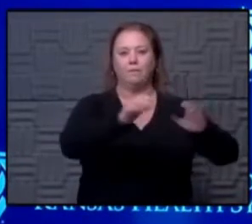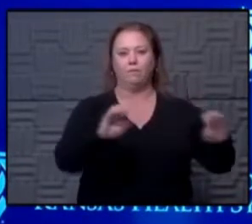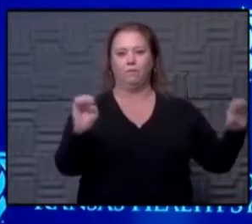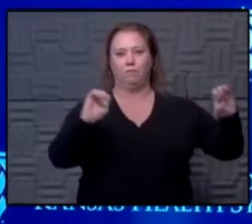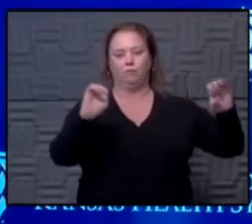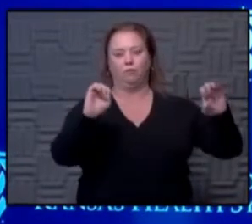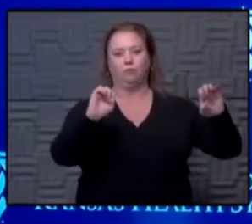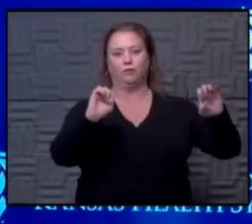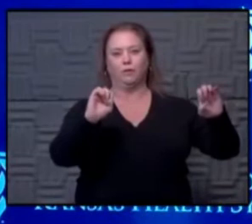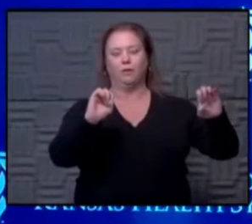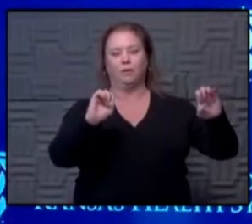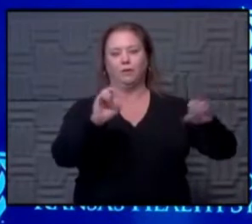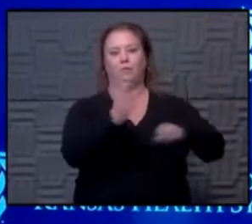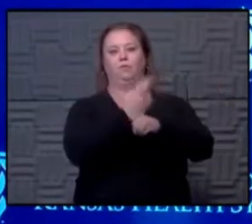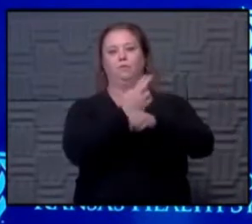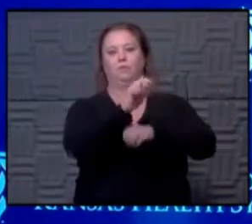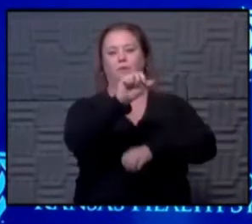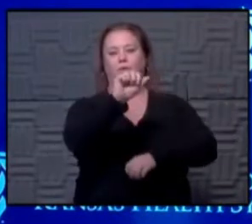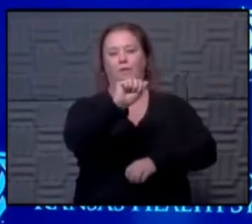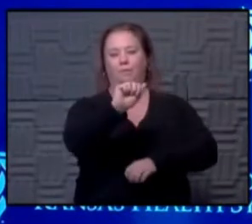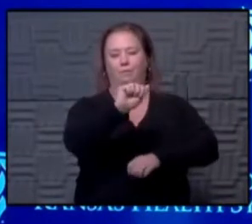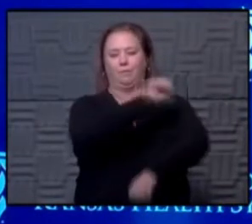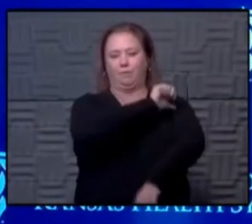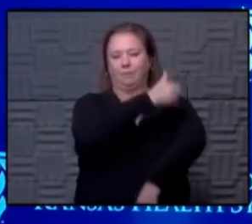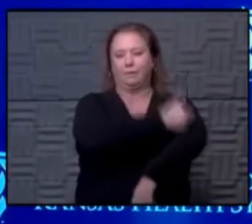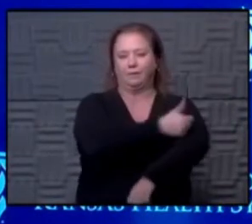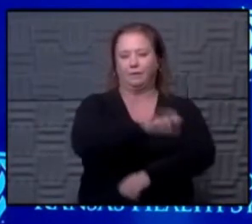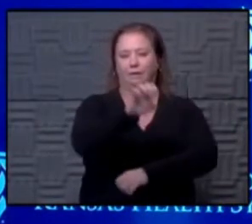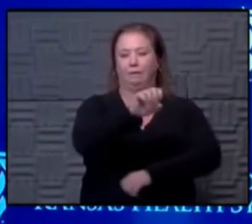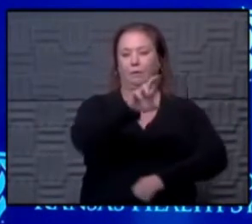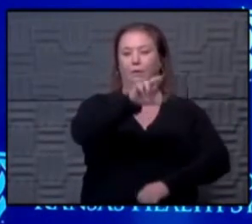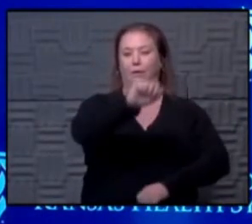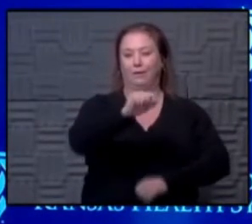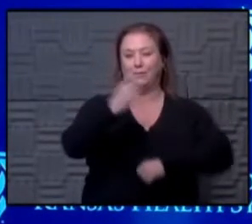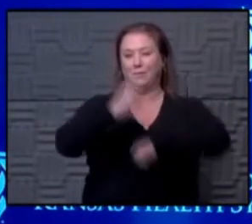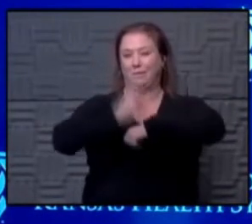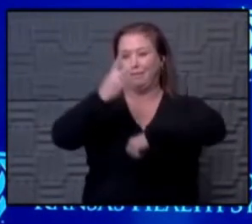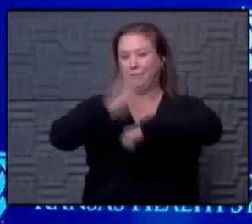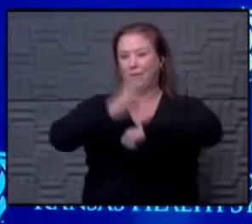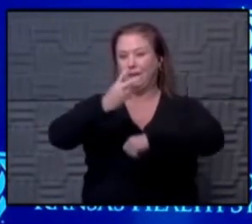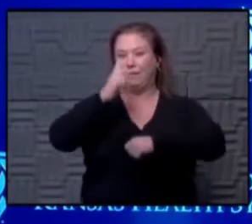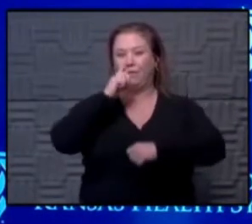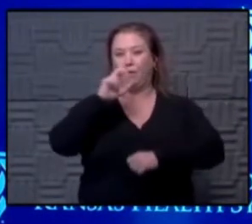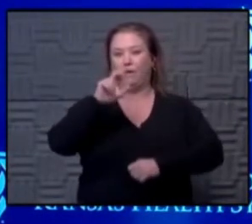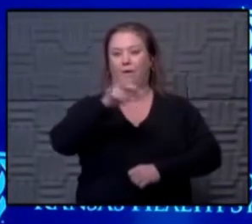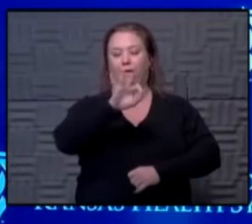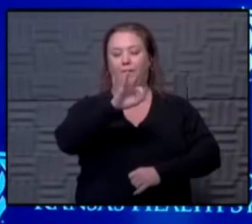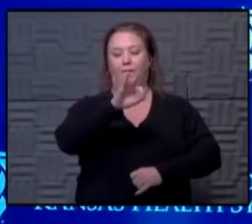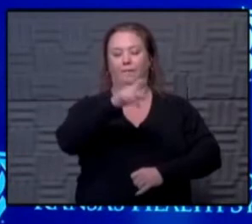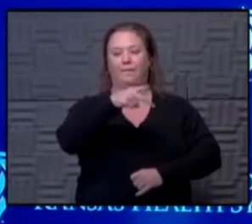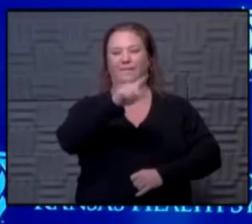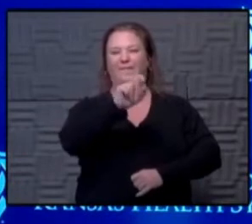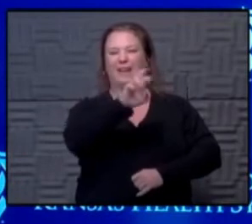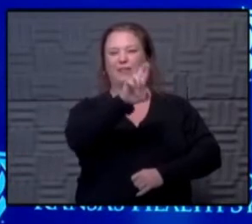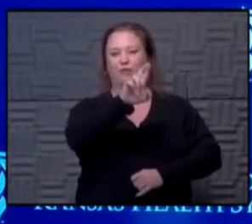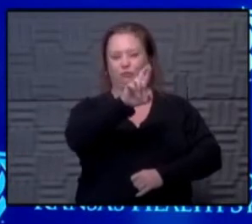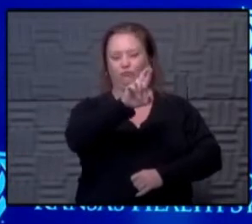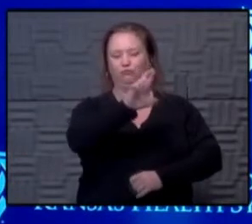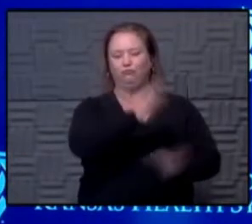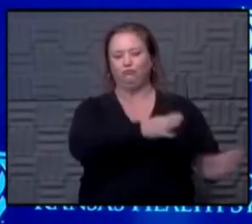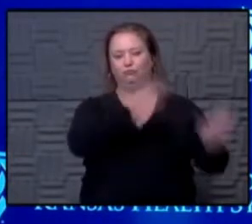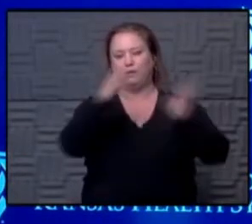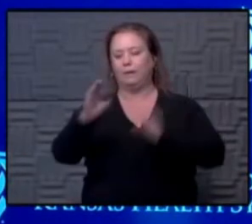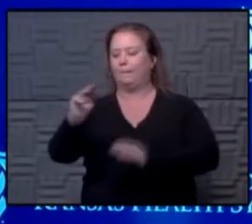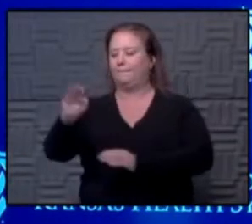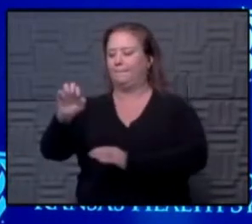emergency use authorization probably within a day or 2 for the Pfizer vaccine and then not long